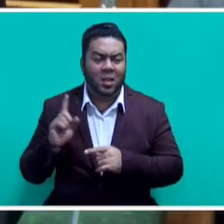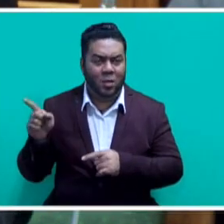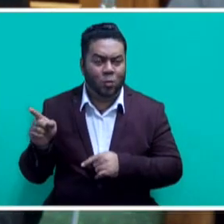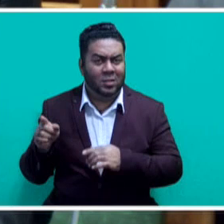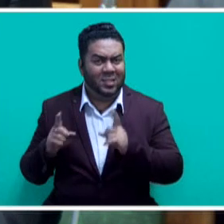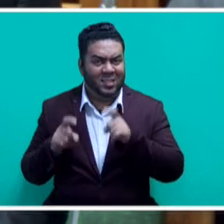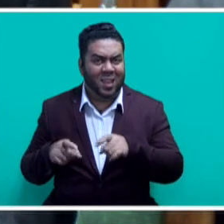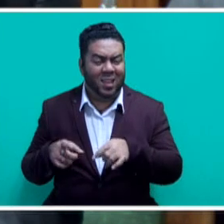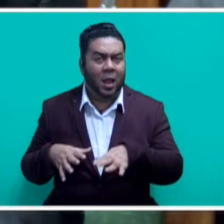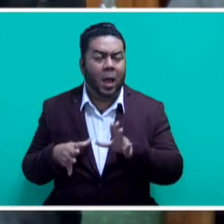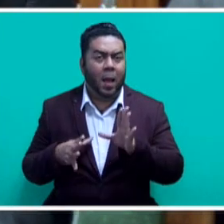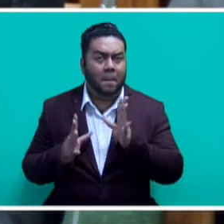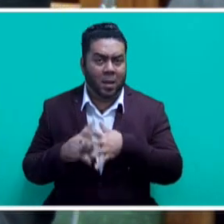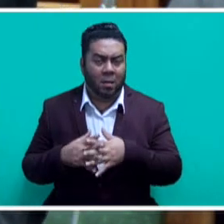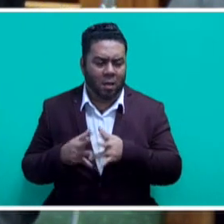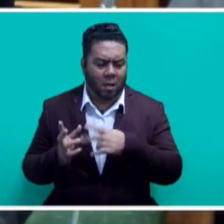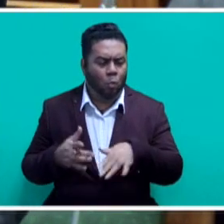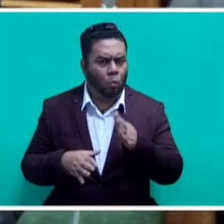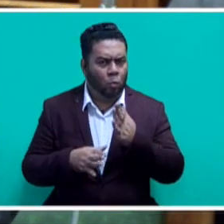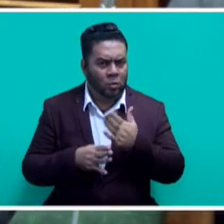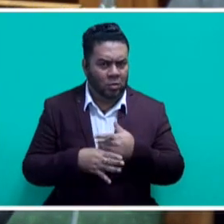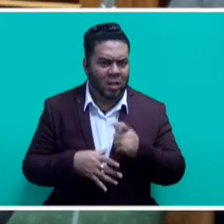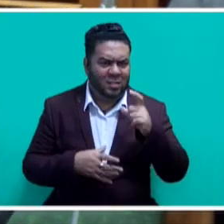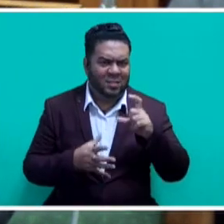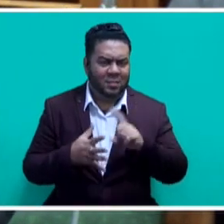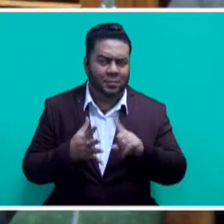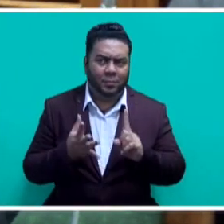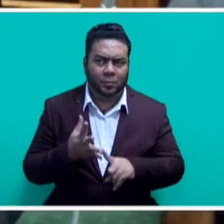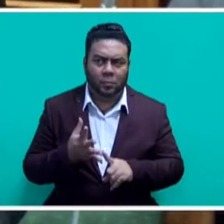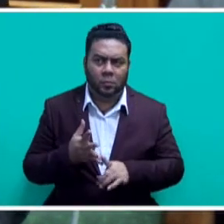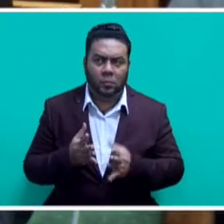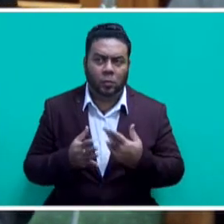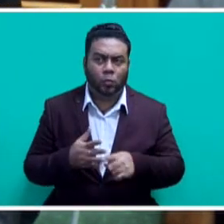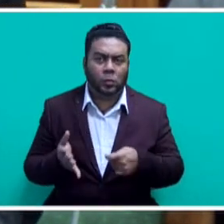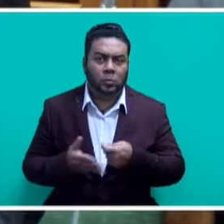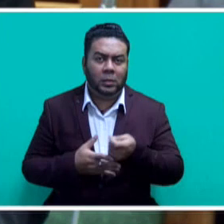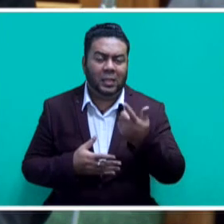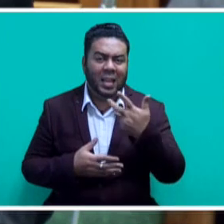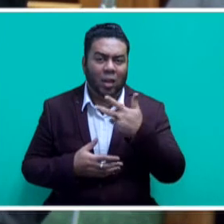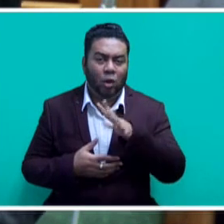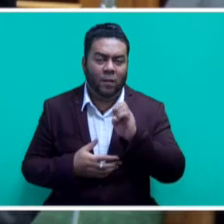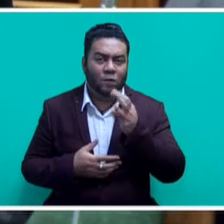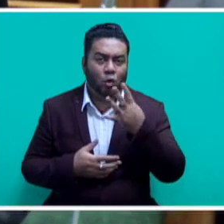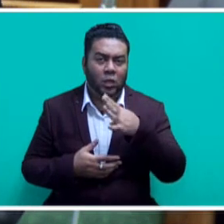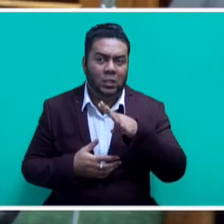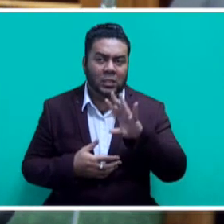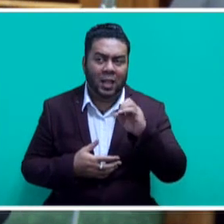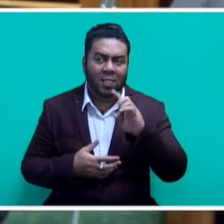And here, Abdul Khan was made the CEO, who was paid $840,000.